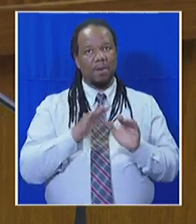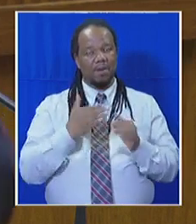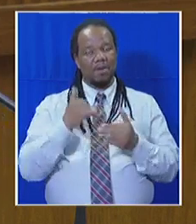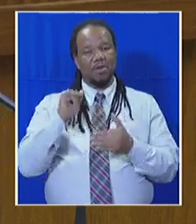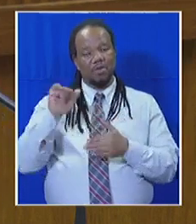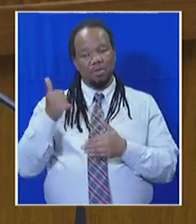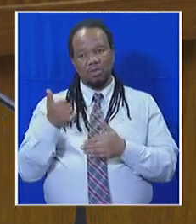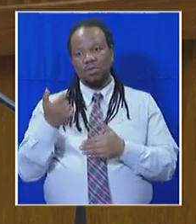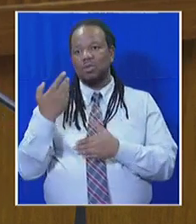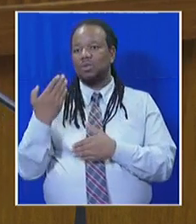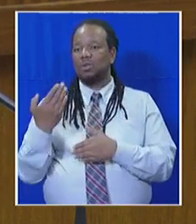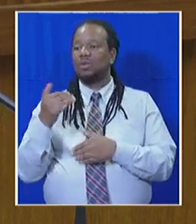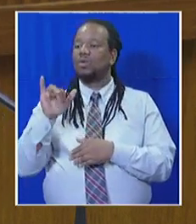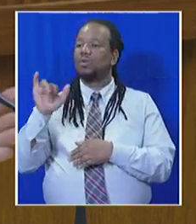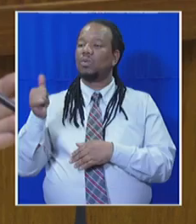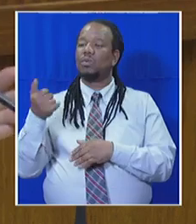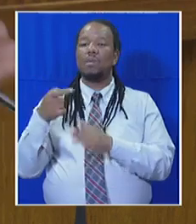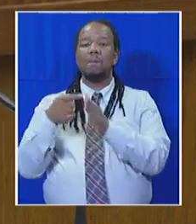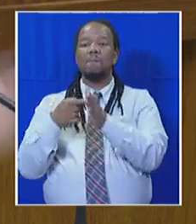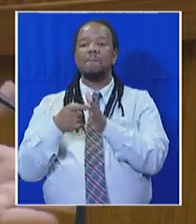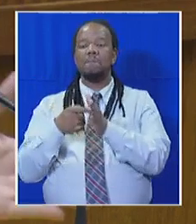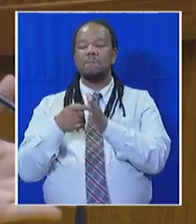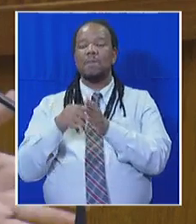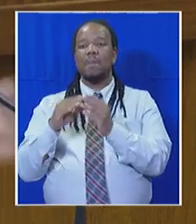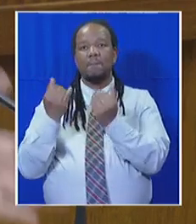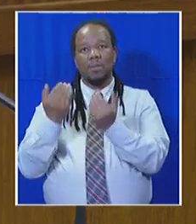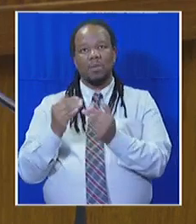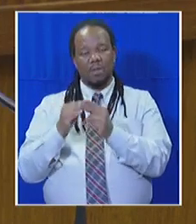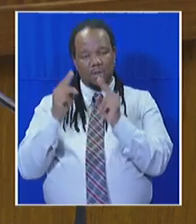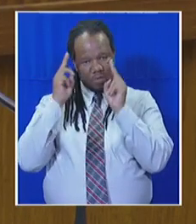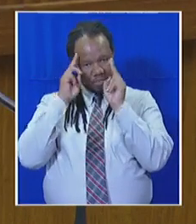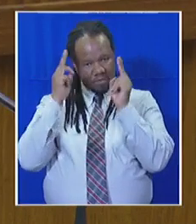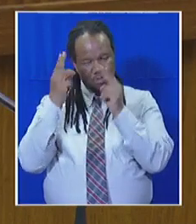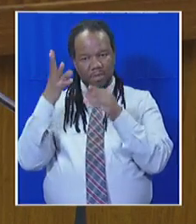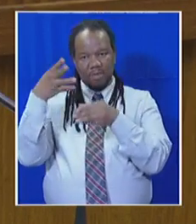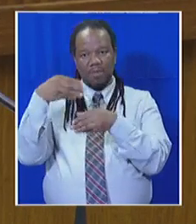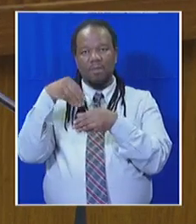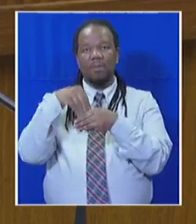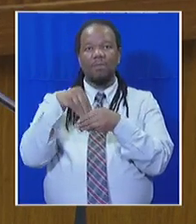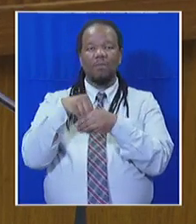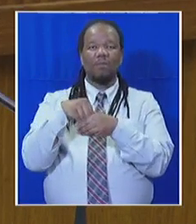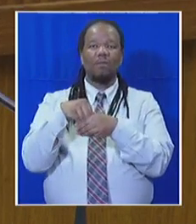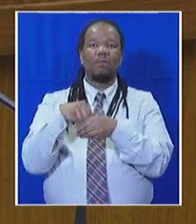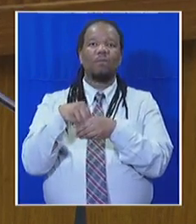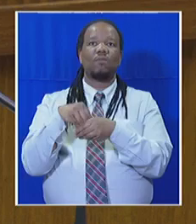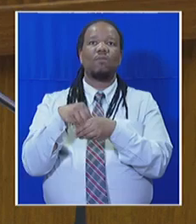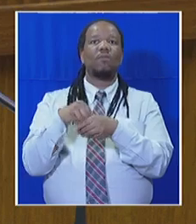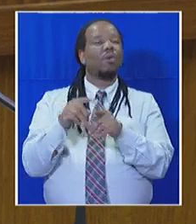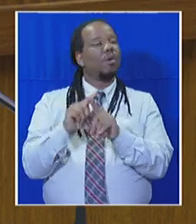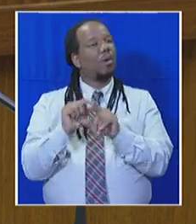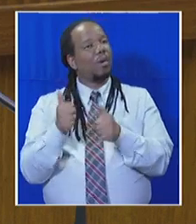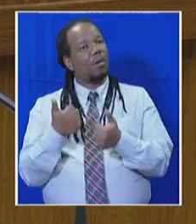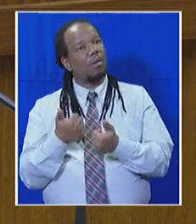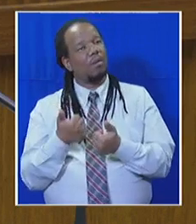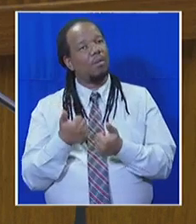DHET, reprioritizing its own budget, that the universities, of course, must come to the party to the extent they can. Consideration we also feel needs to